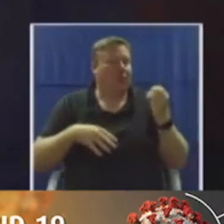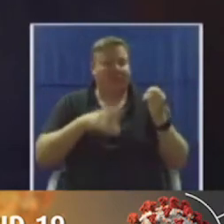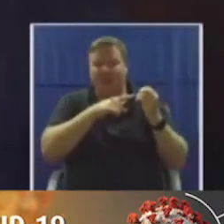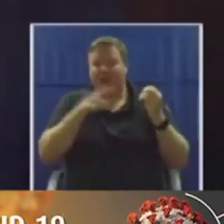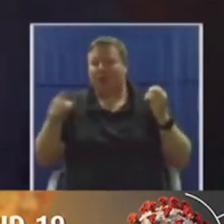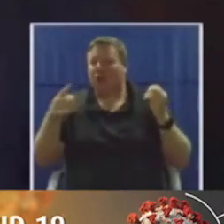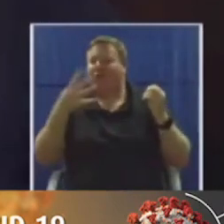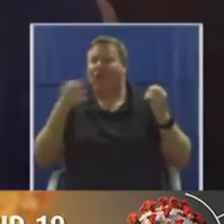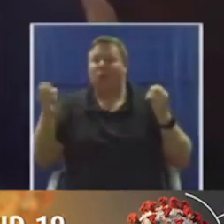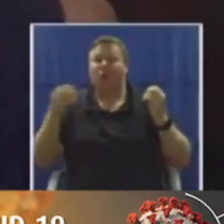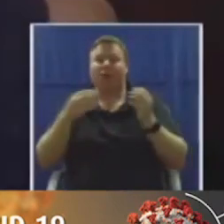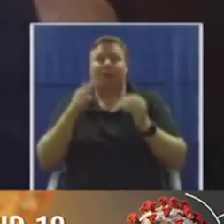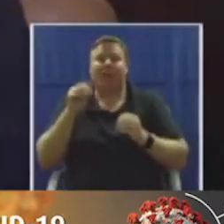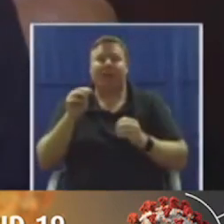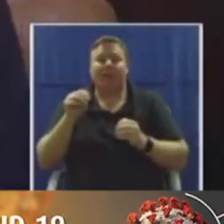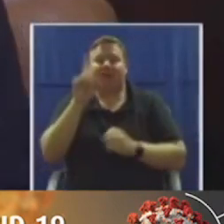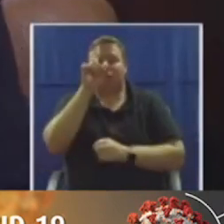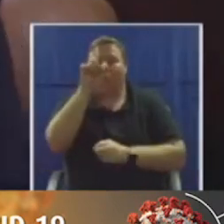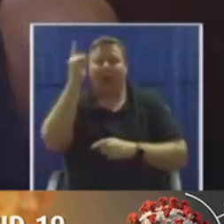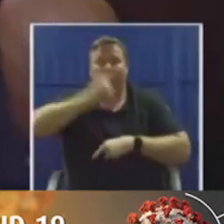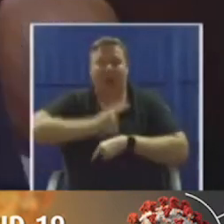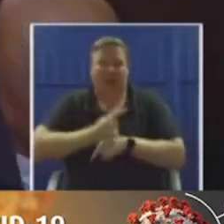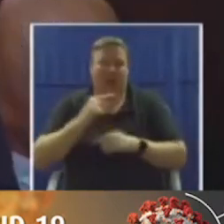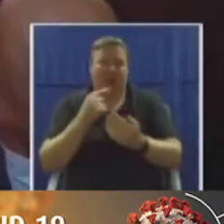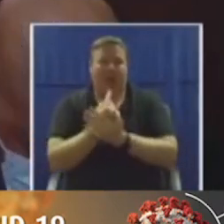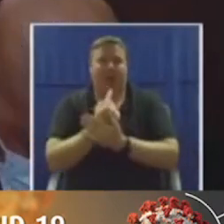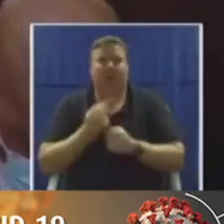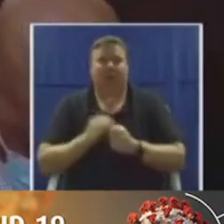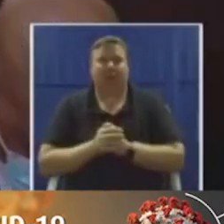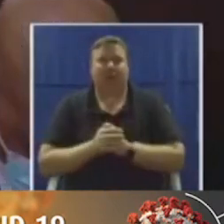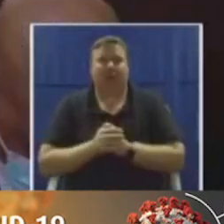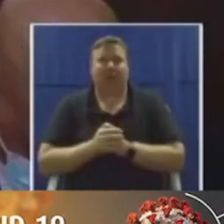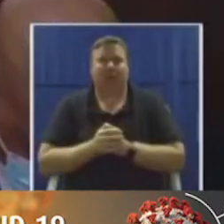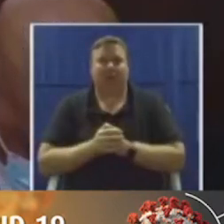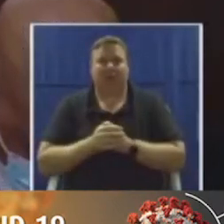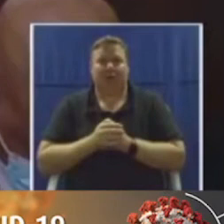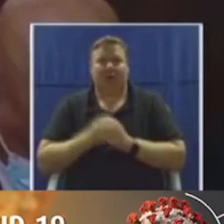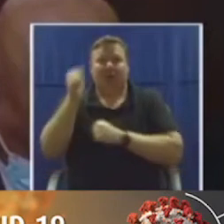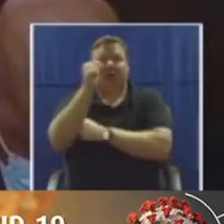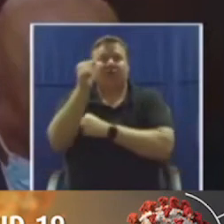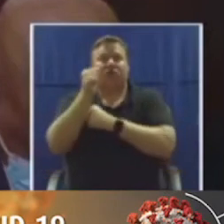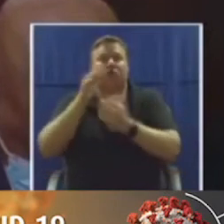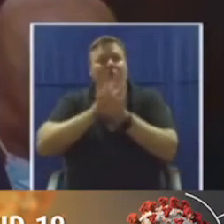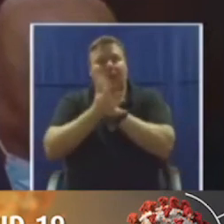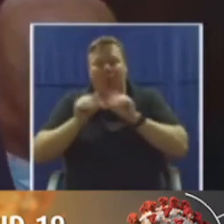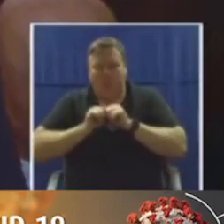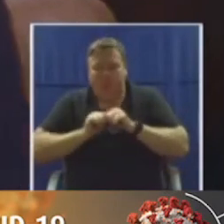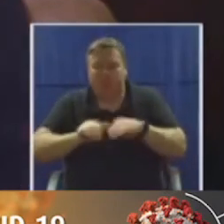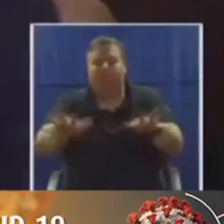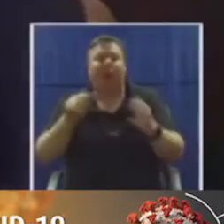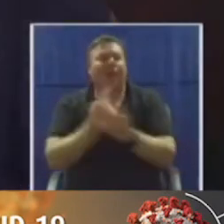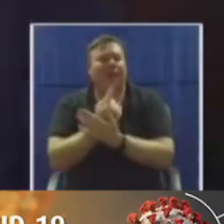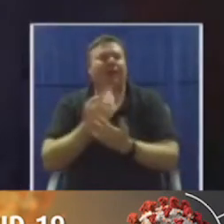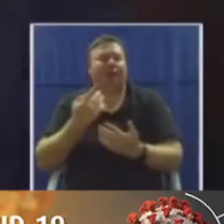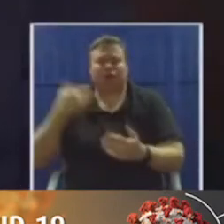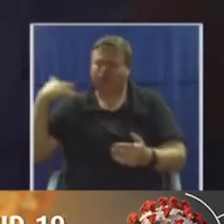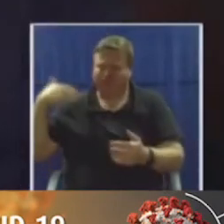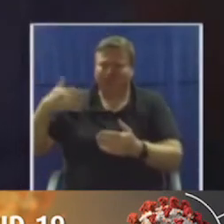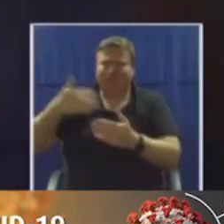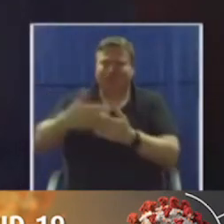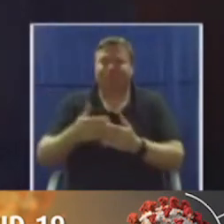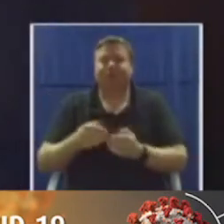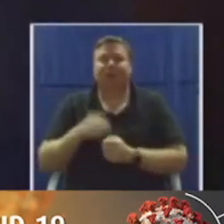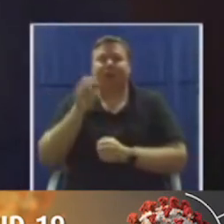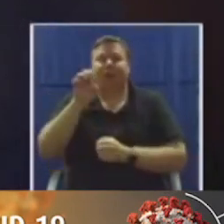400 millimeters in one day, causing widespread infrastructure damage. So the eThekwini